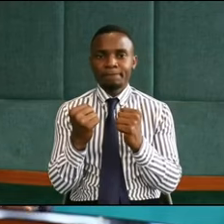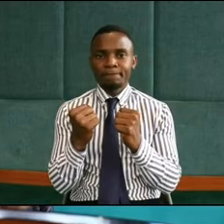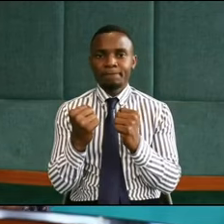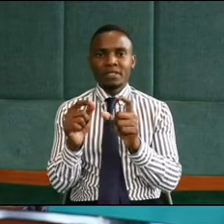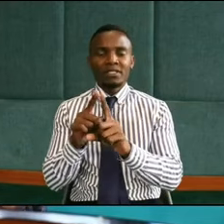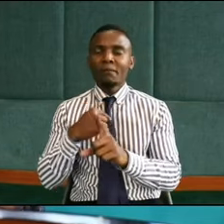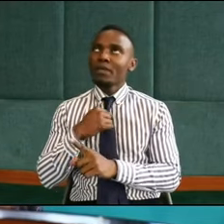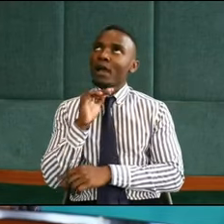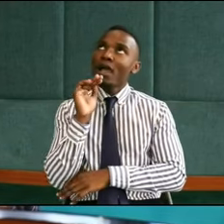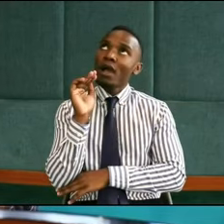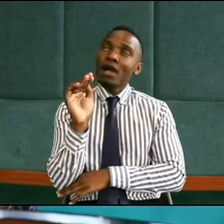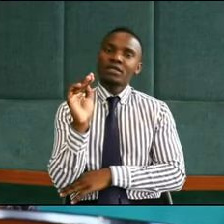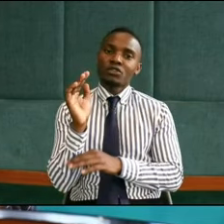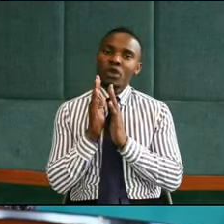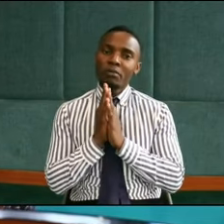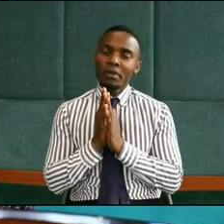and I beseech you,